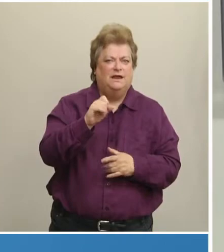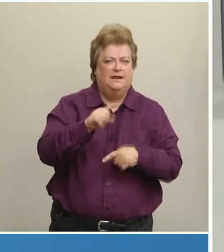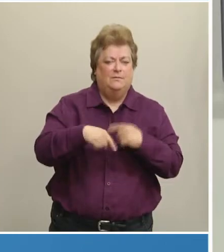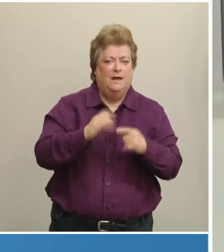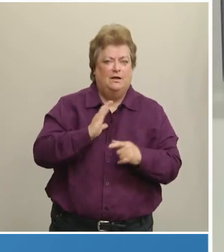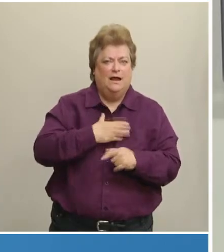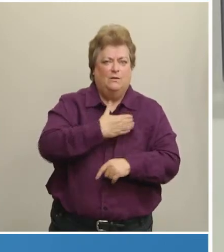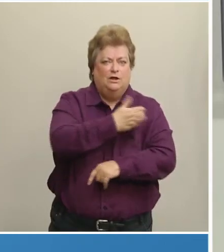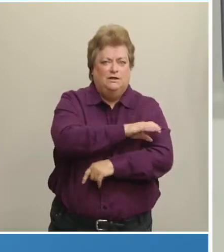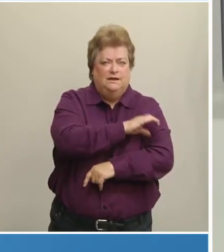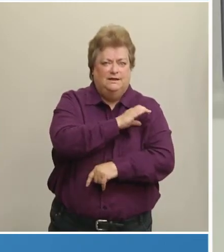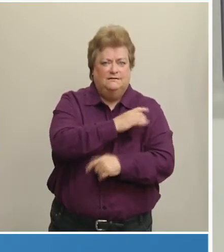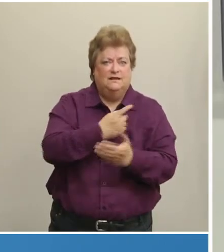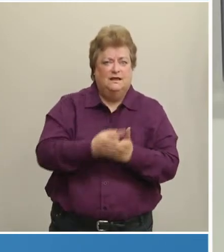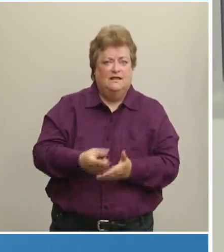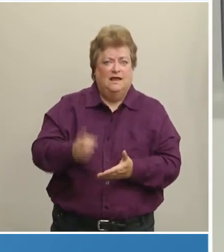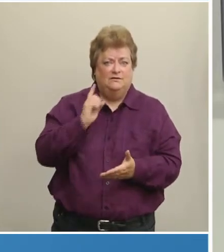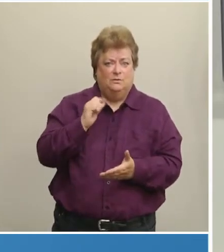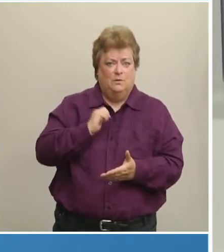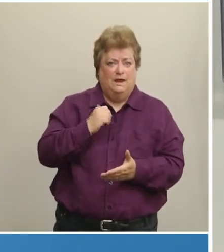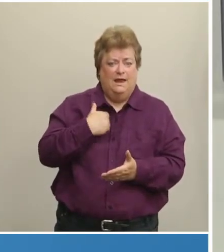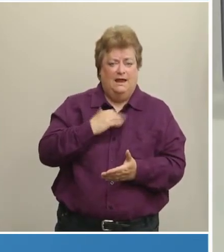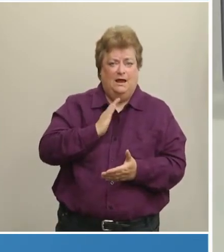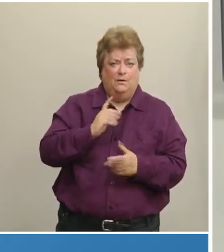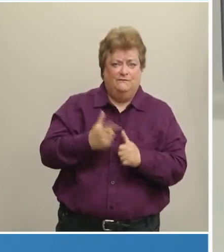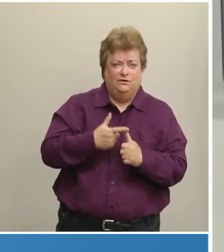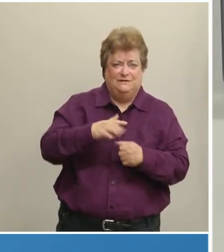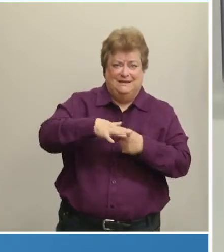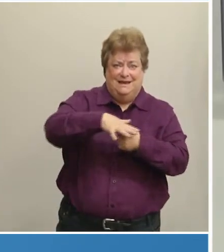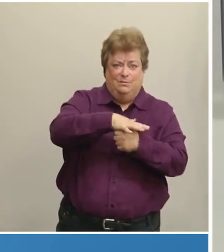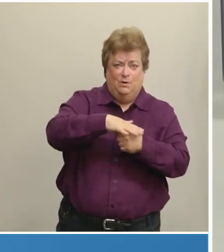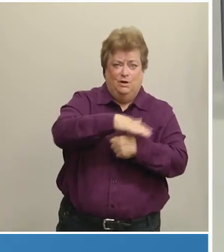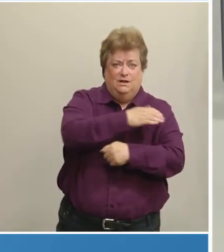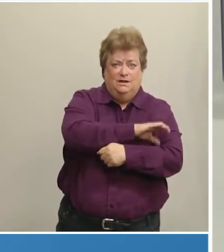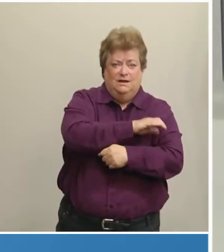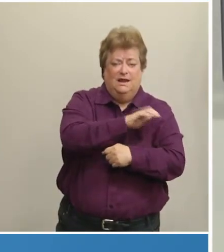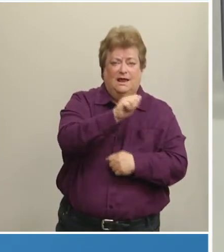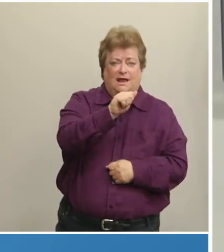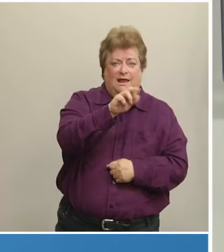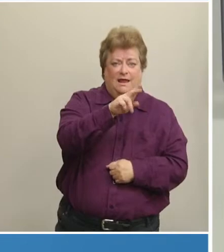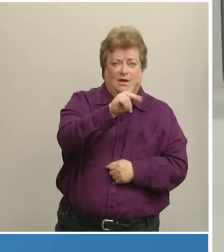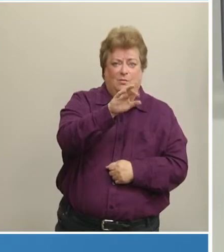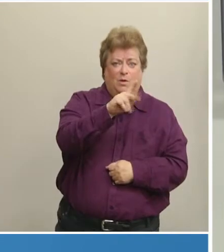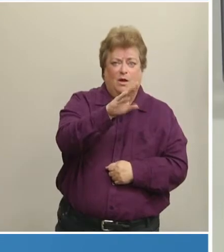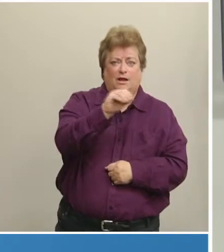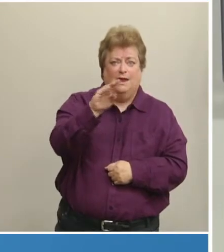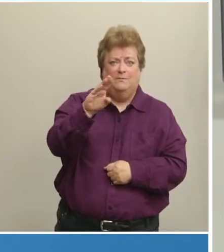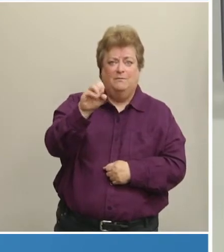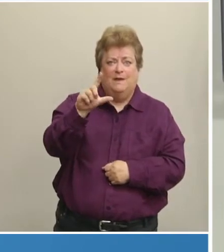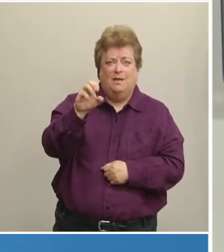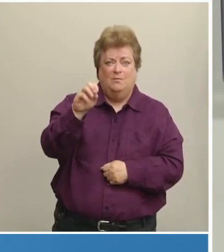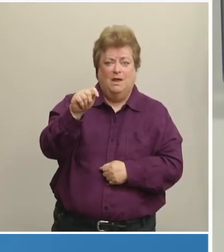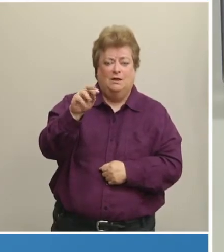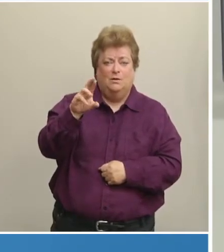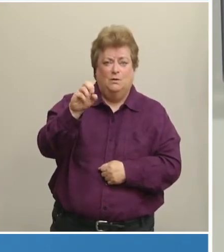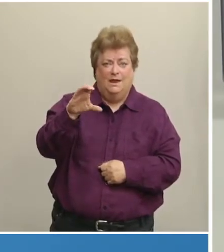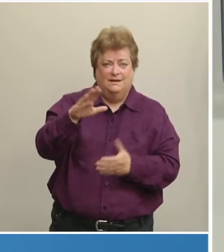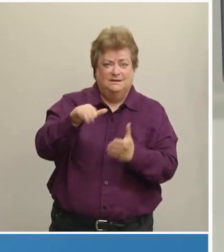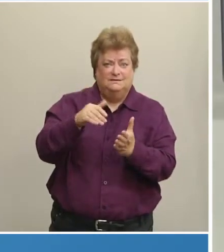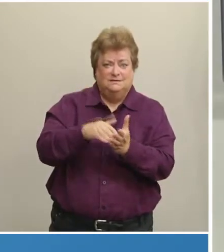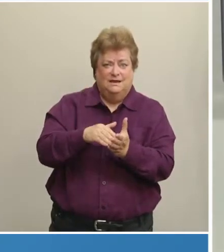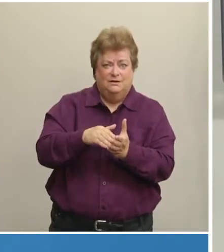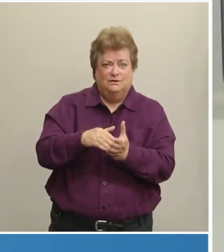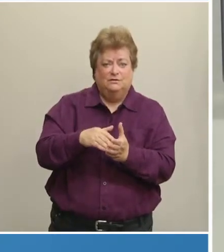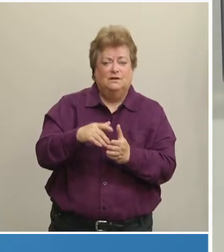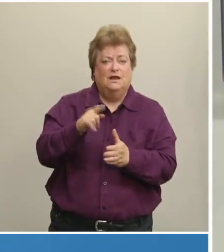our clinics. Last week we had our first 2 neighborhood clinics at Air Park and Belmont Recreation Centers. As we've mentioned,